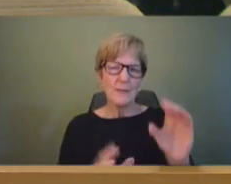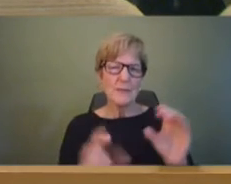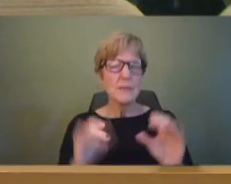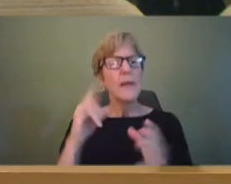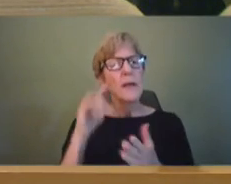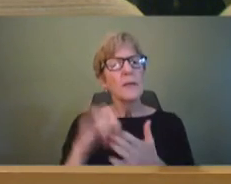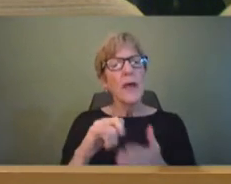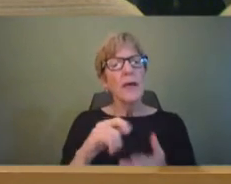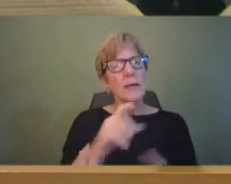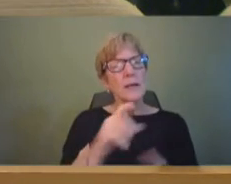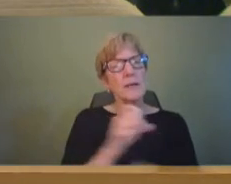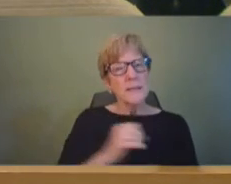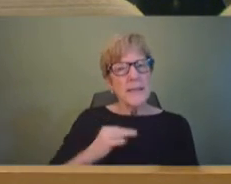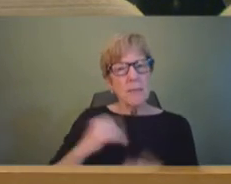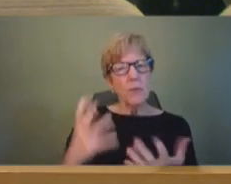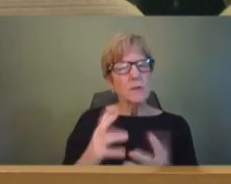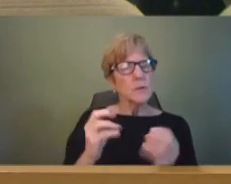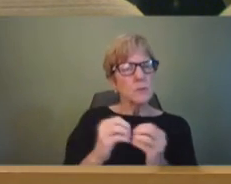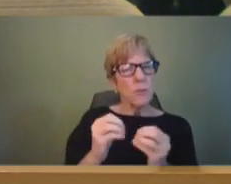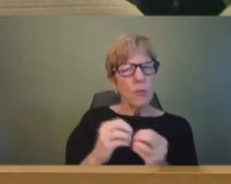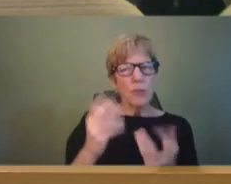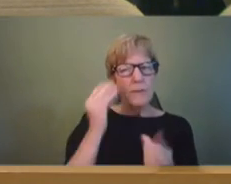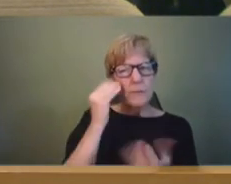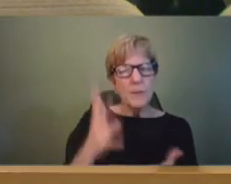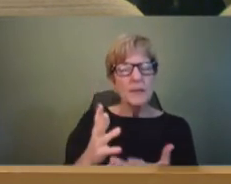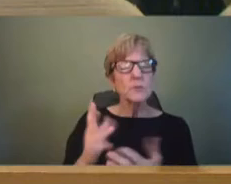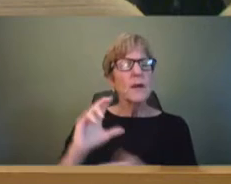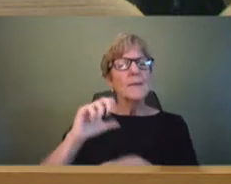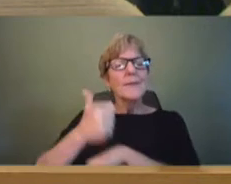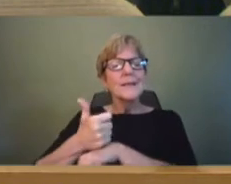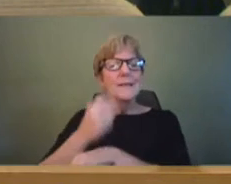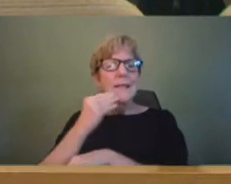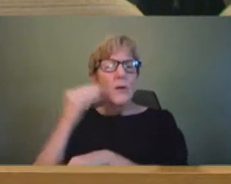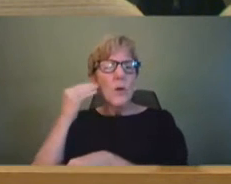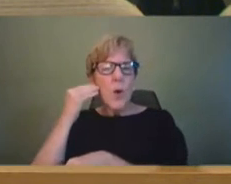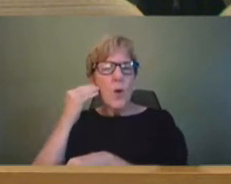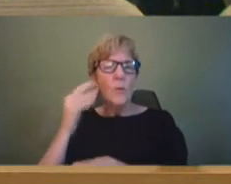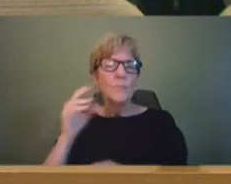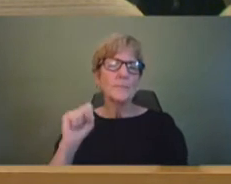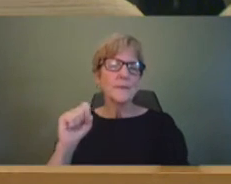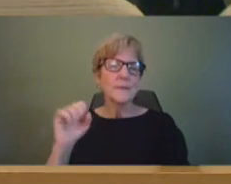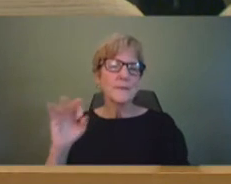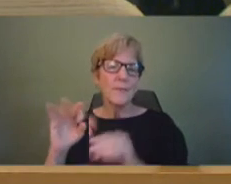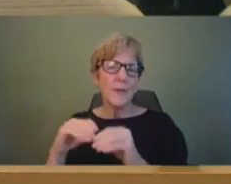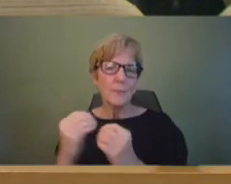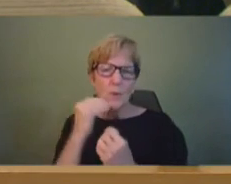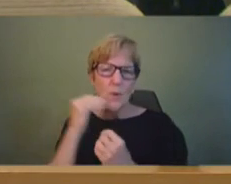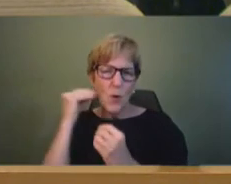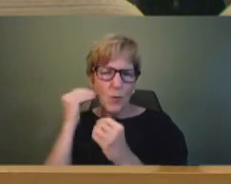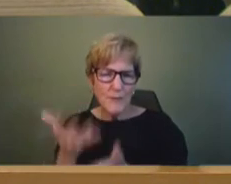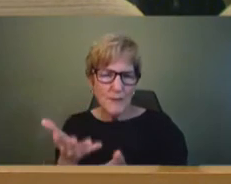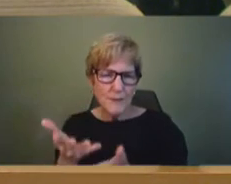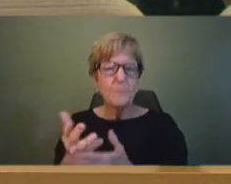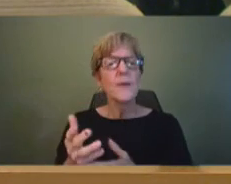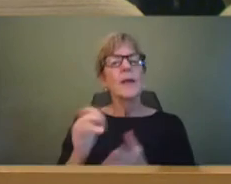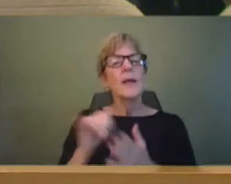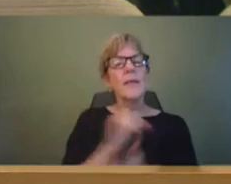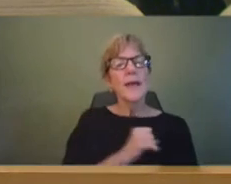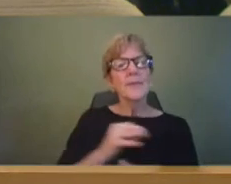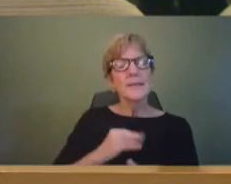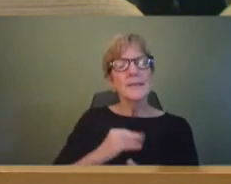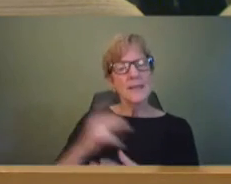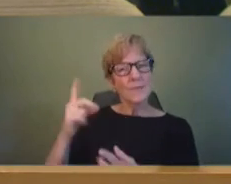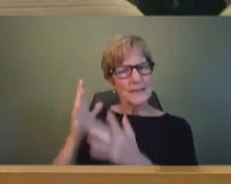commitment about the single family housing types and another thing the the challenge for us here staff has has asked